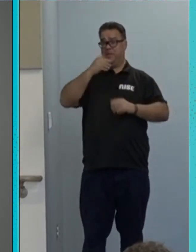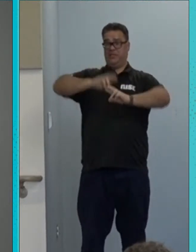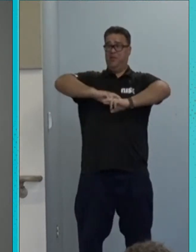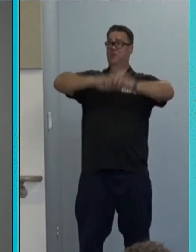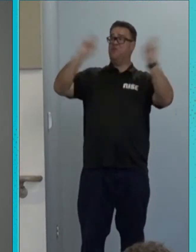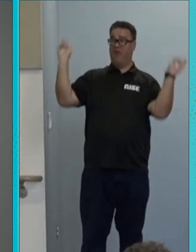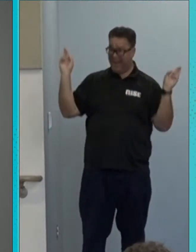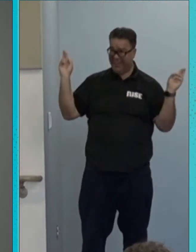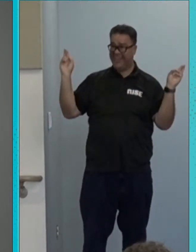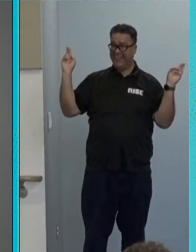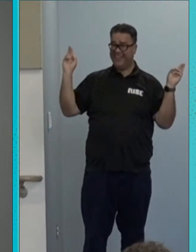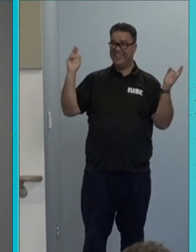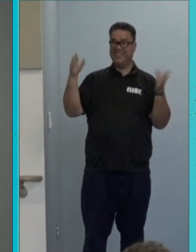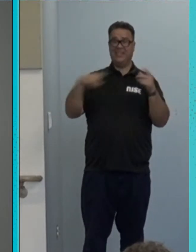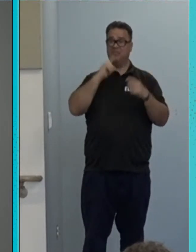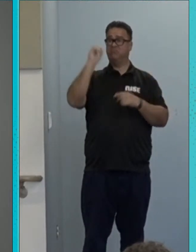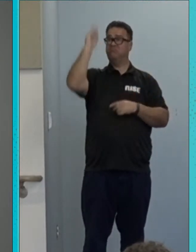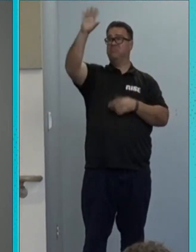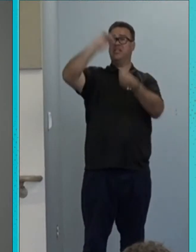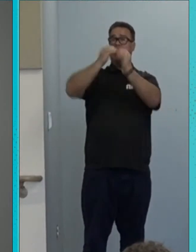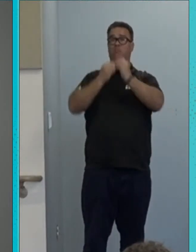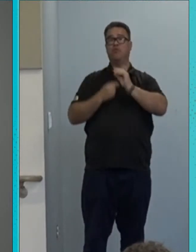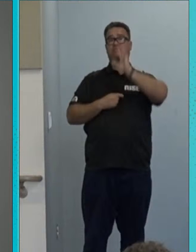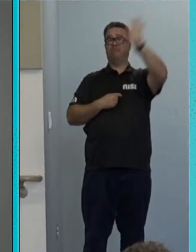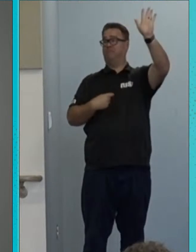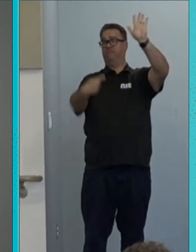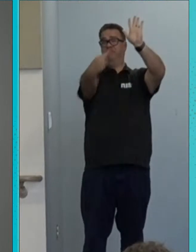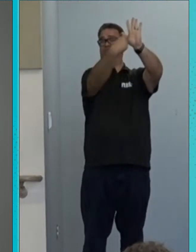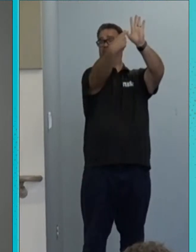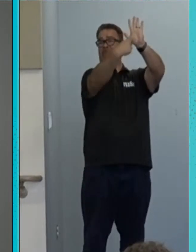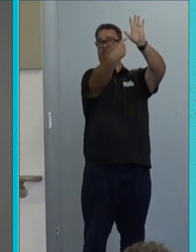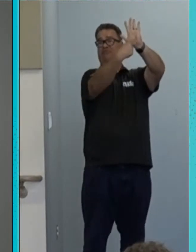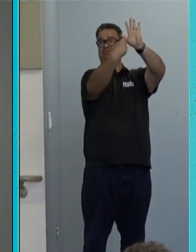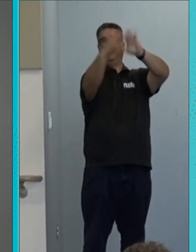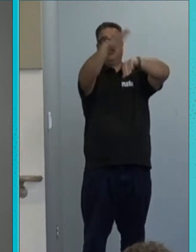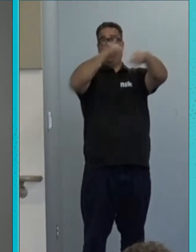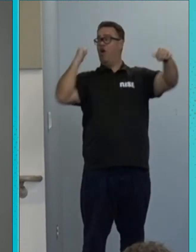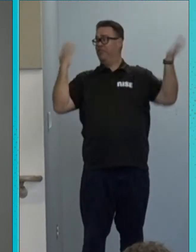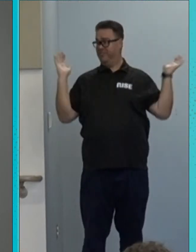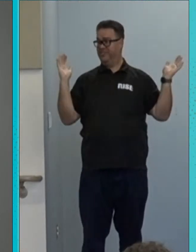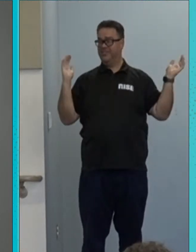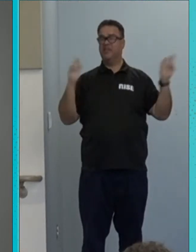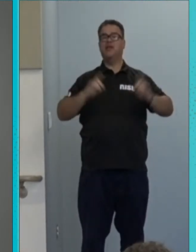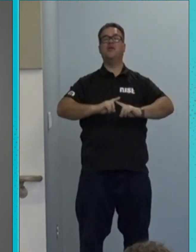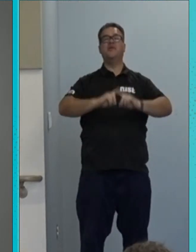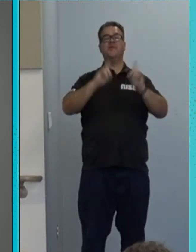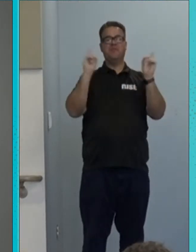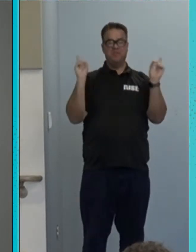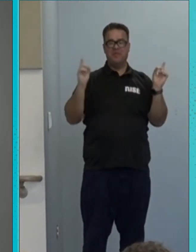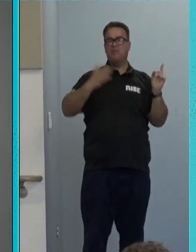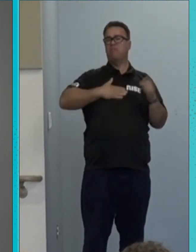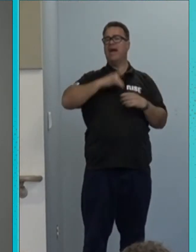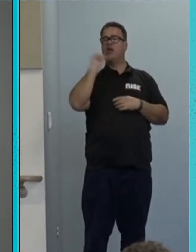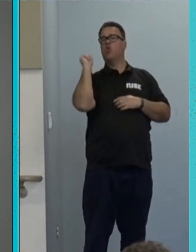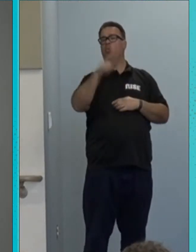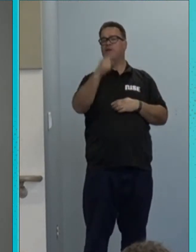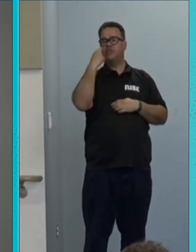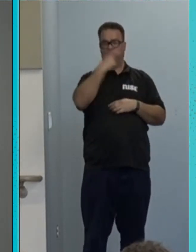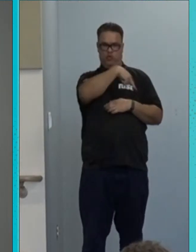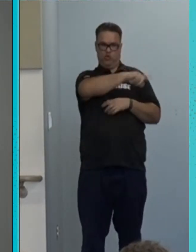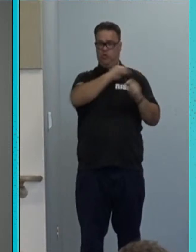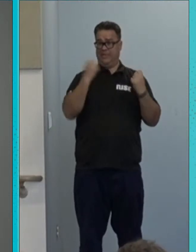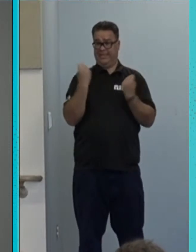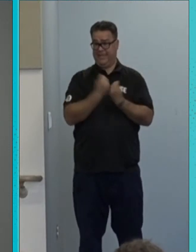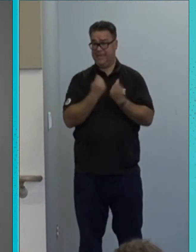was ready, they just had that number was called. But my question for